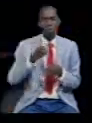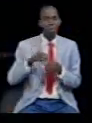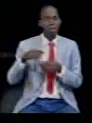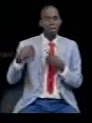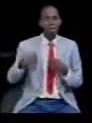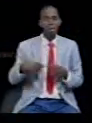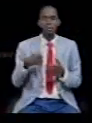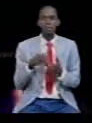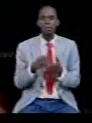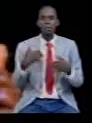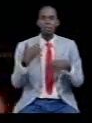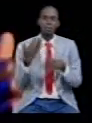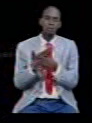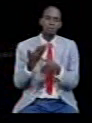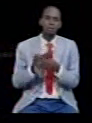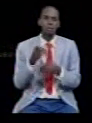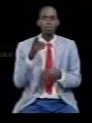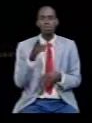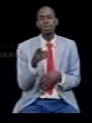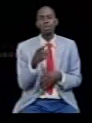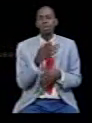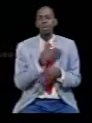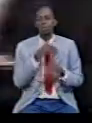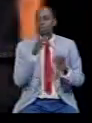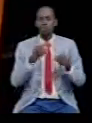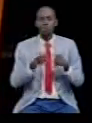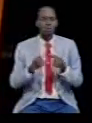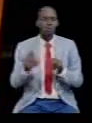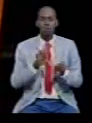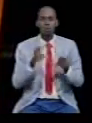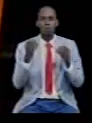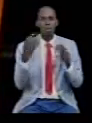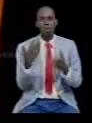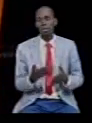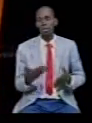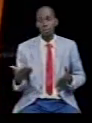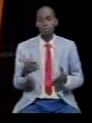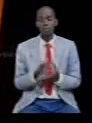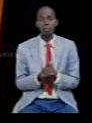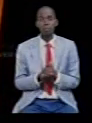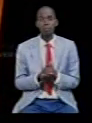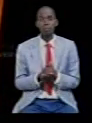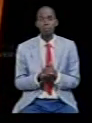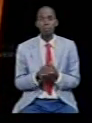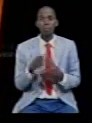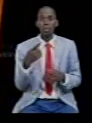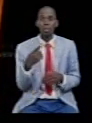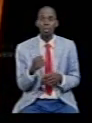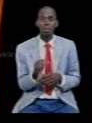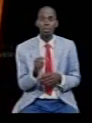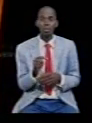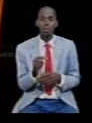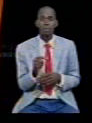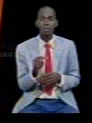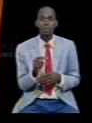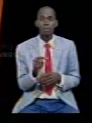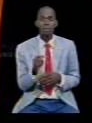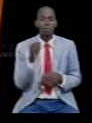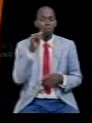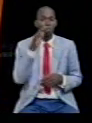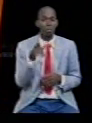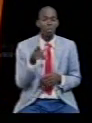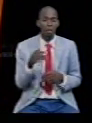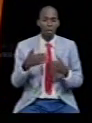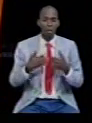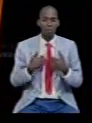things. I cannot do any strong thing. The case of the woman with hole in